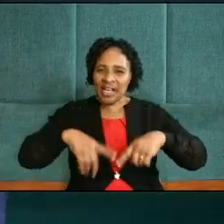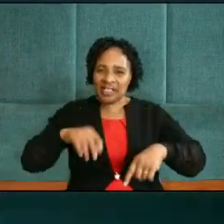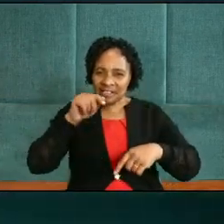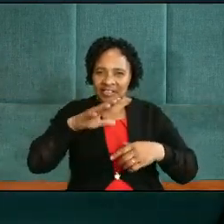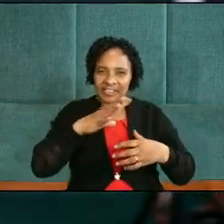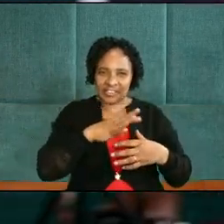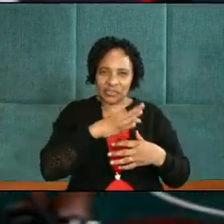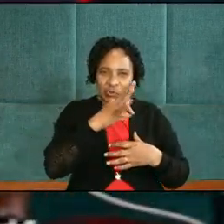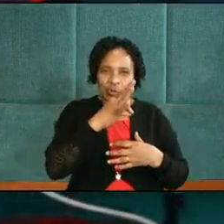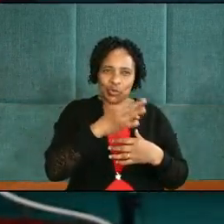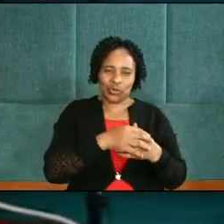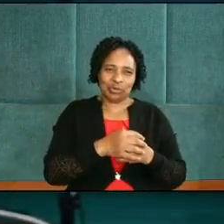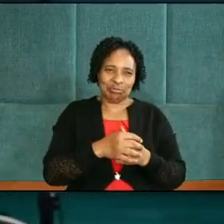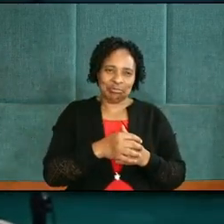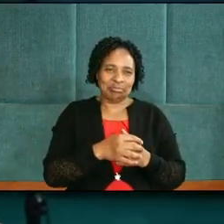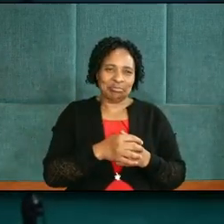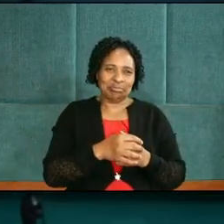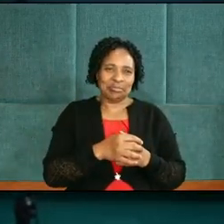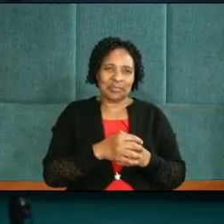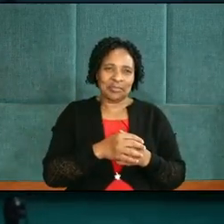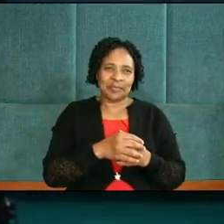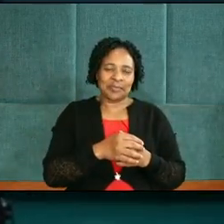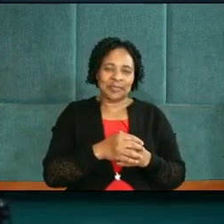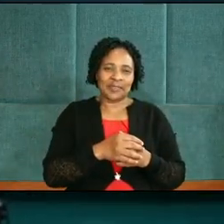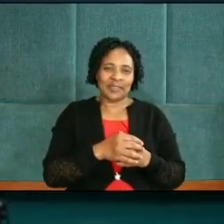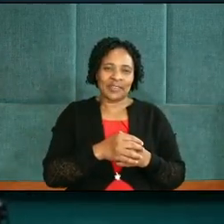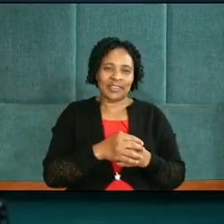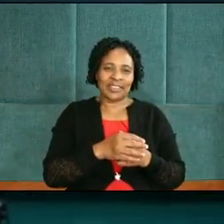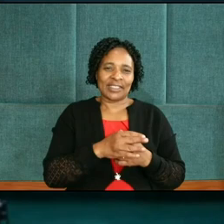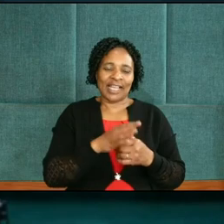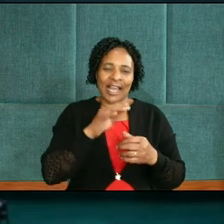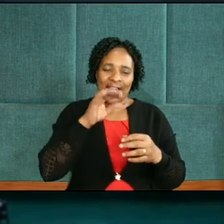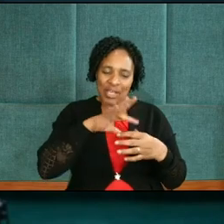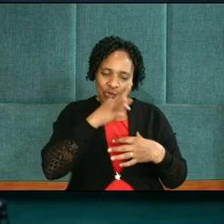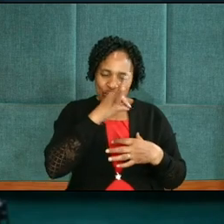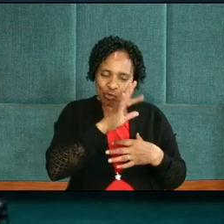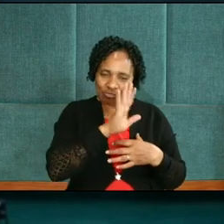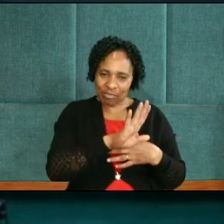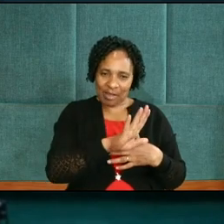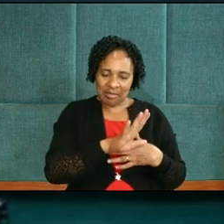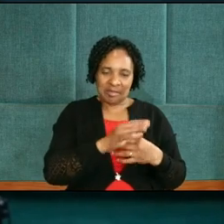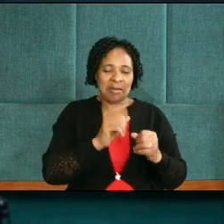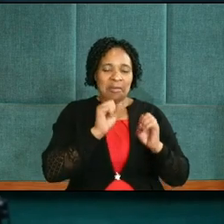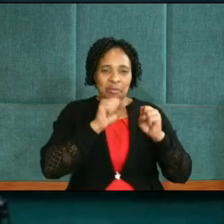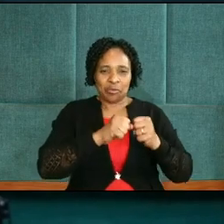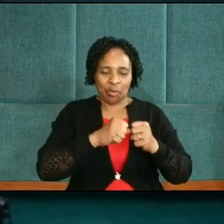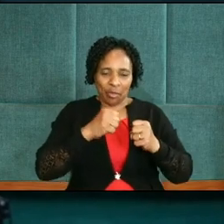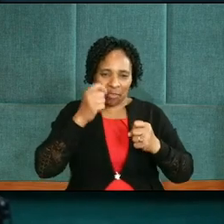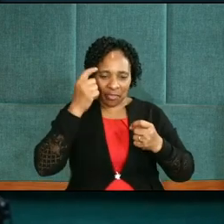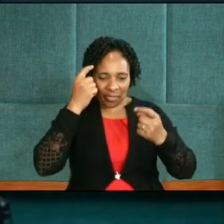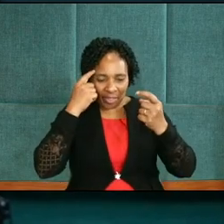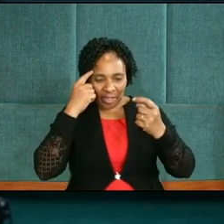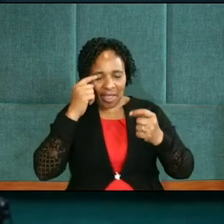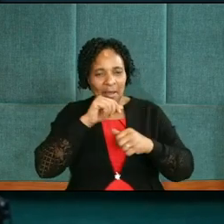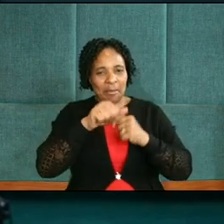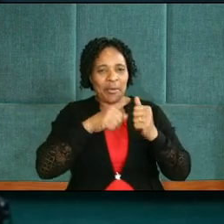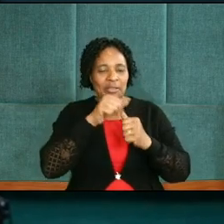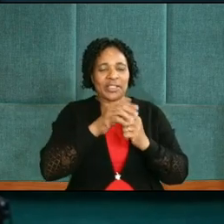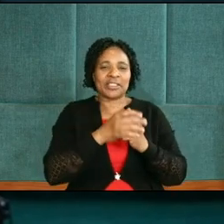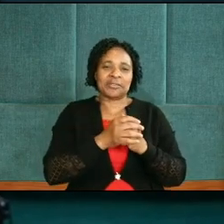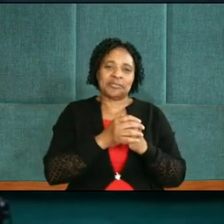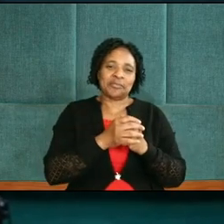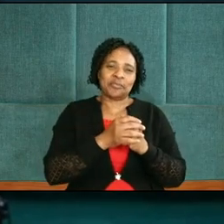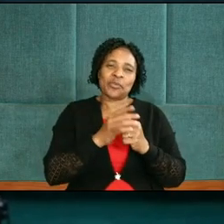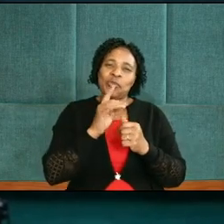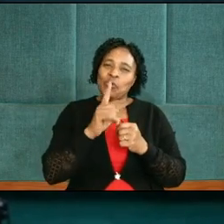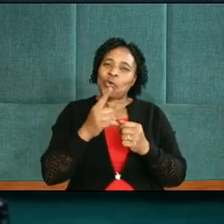Digest that. Oh, oh, oh.